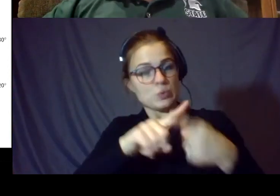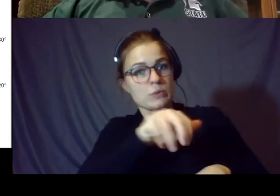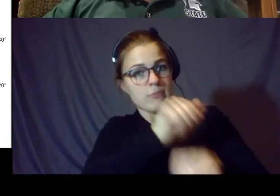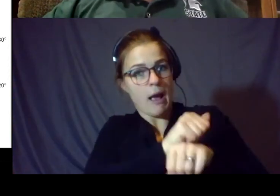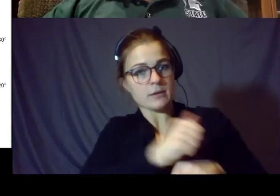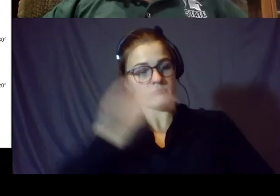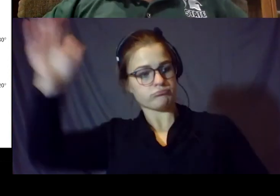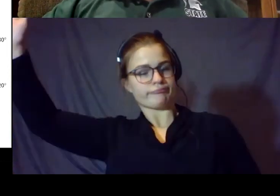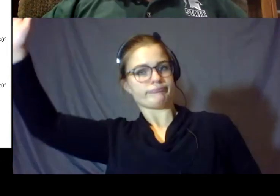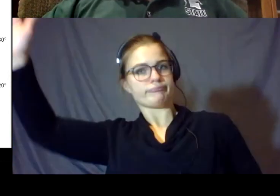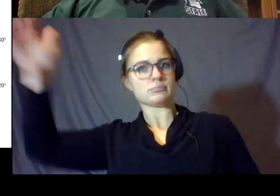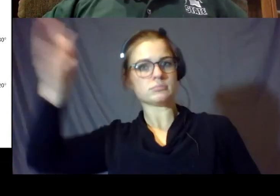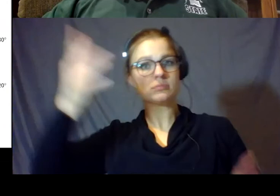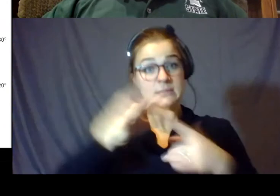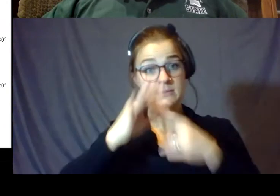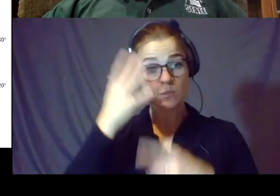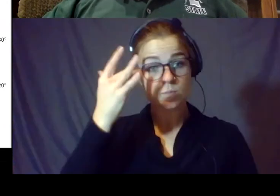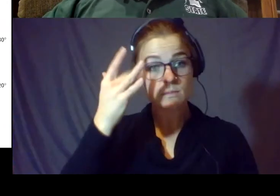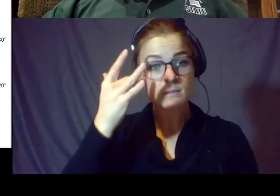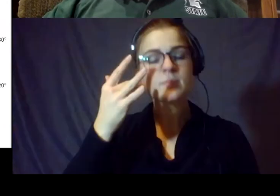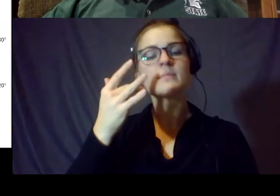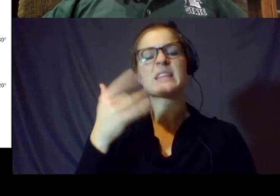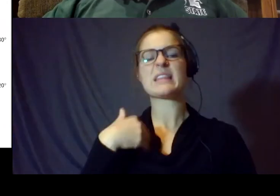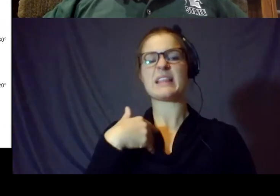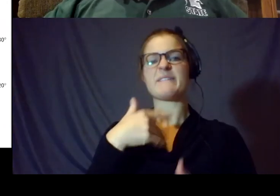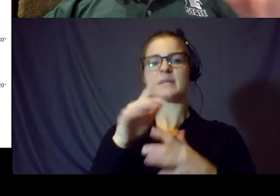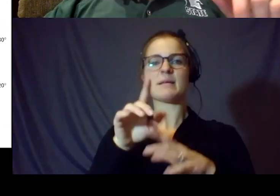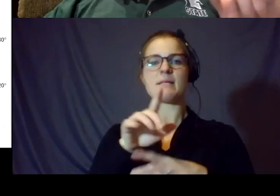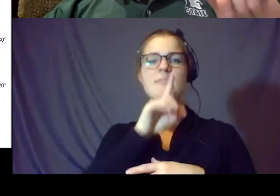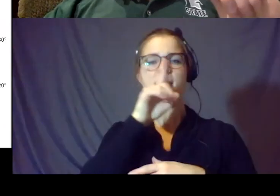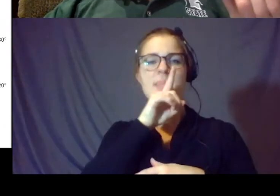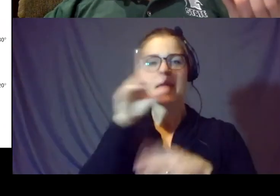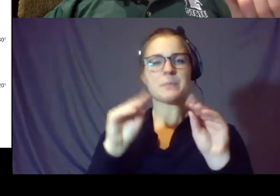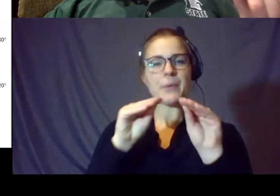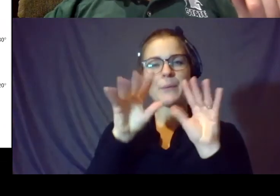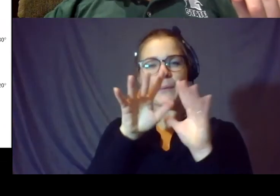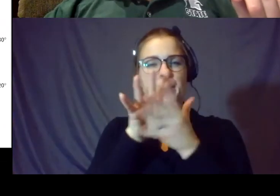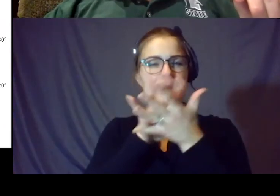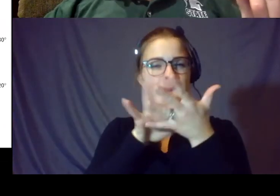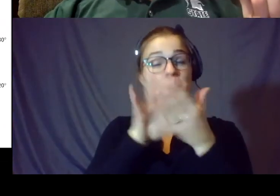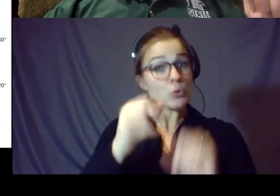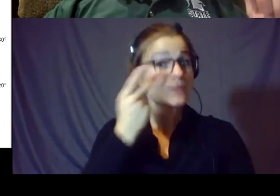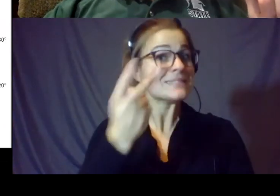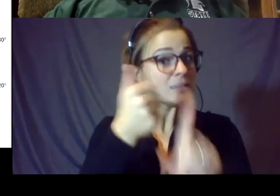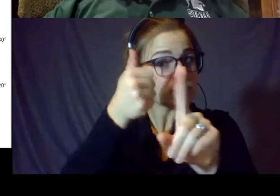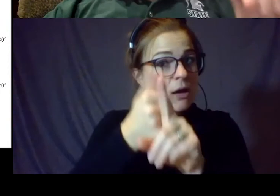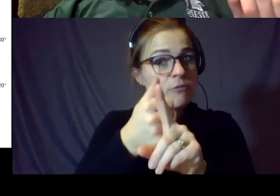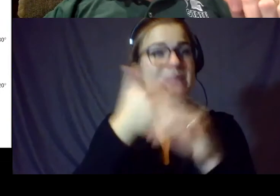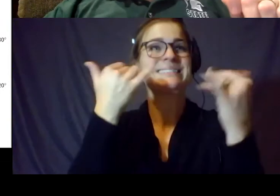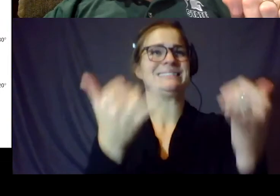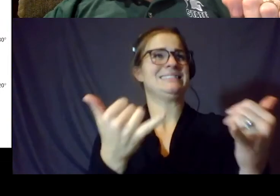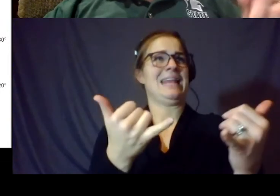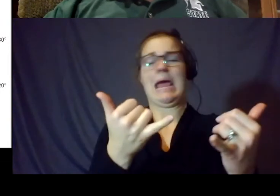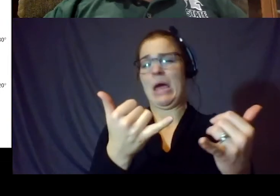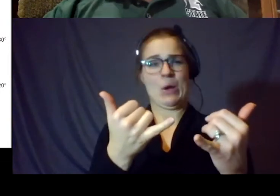special about Andromeda? A fuzzy patch of light, again, that you can see with your unaided eye, maybe not right in the middle of